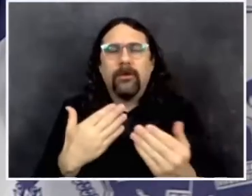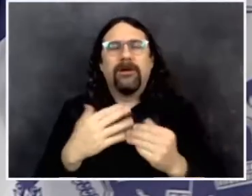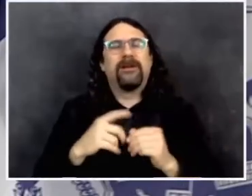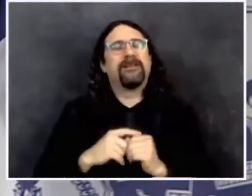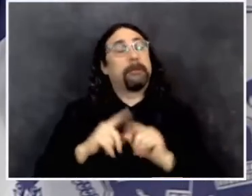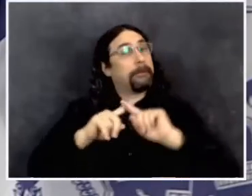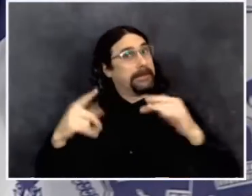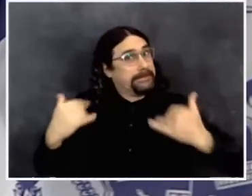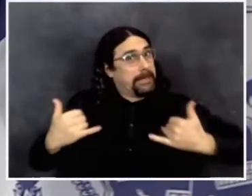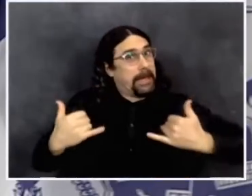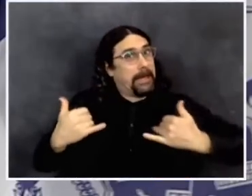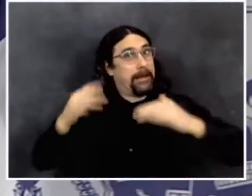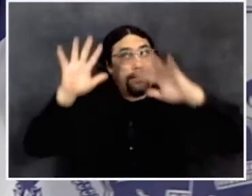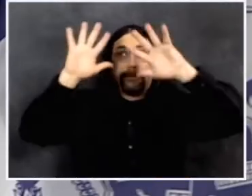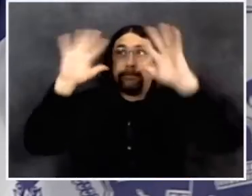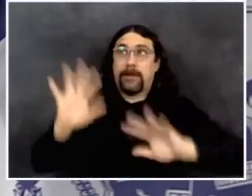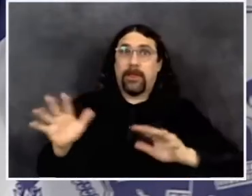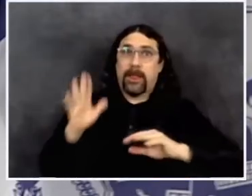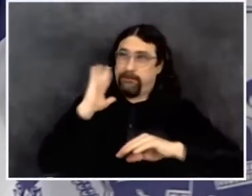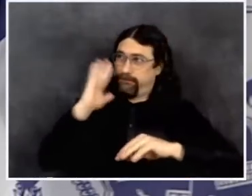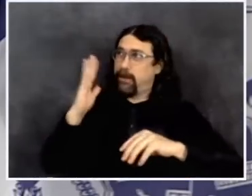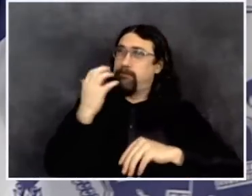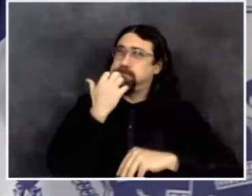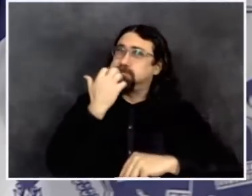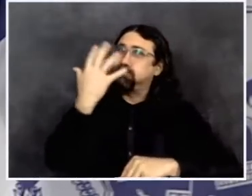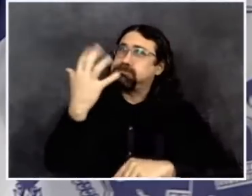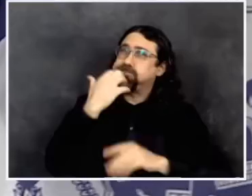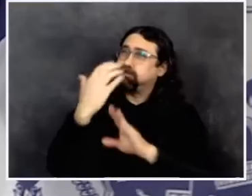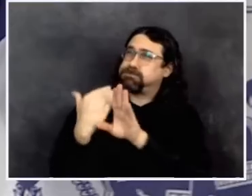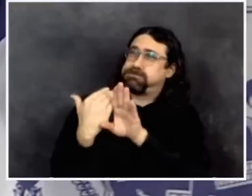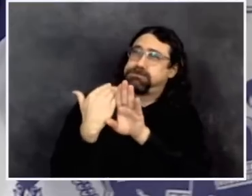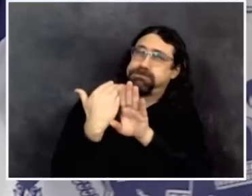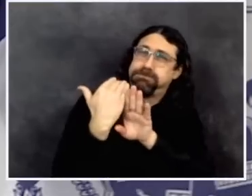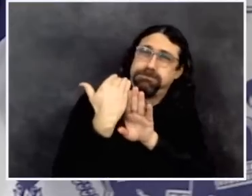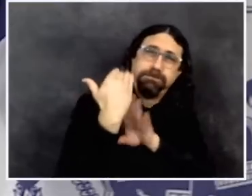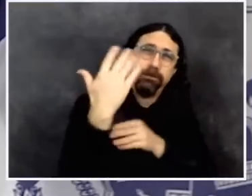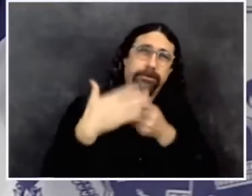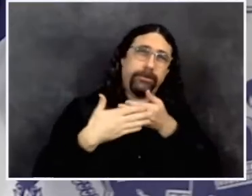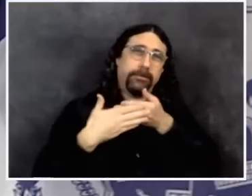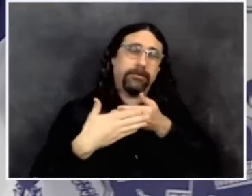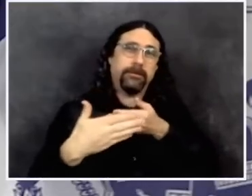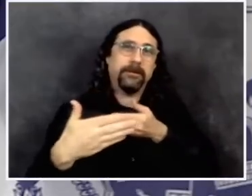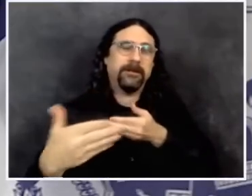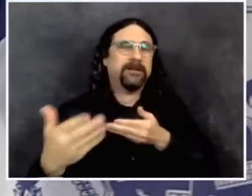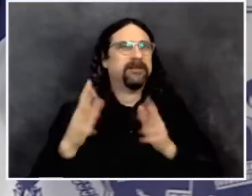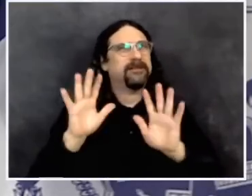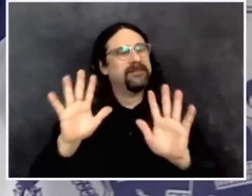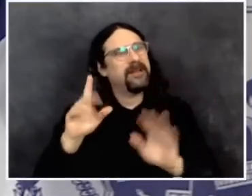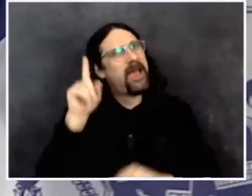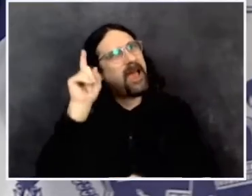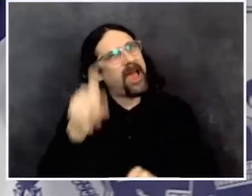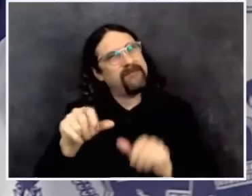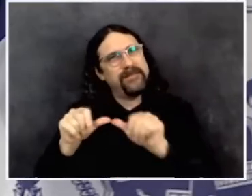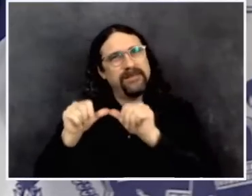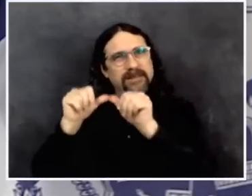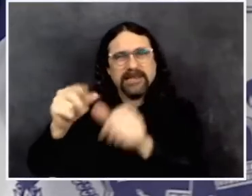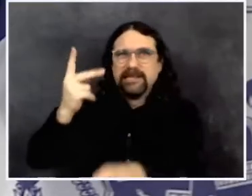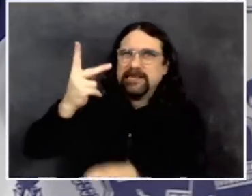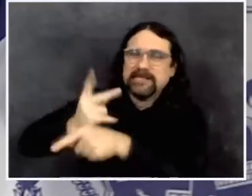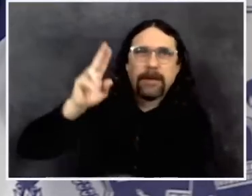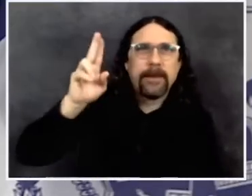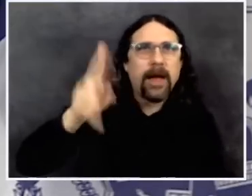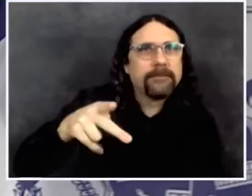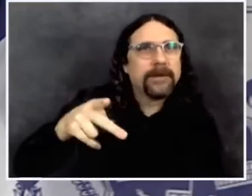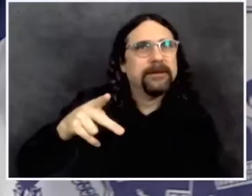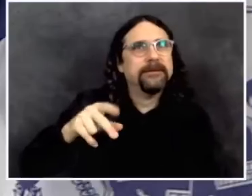balance, till the day that we see things are really getting better, and then we can start to open up some more. Do not underestimate our